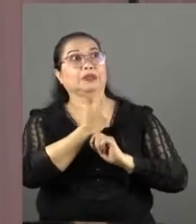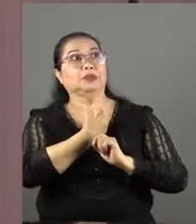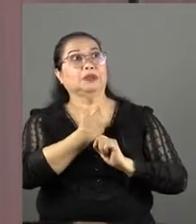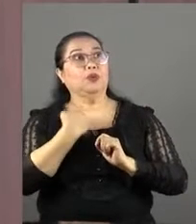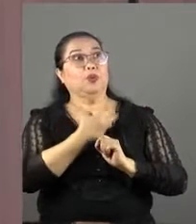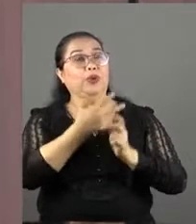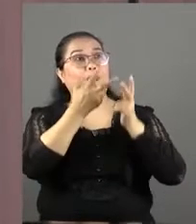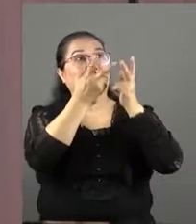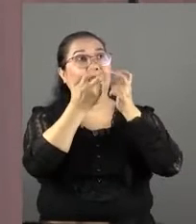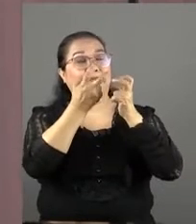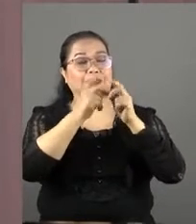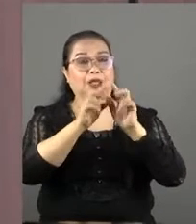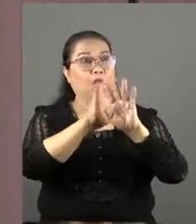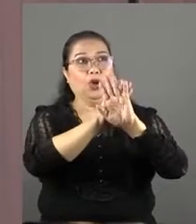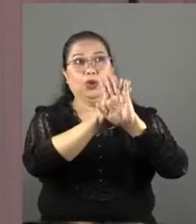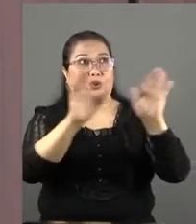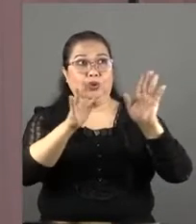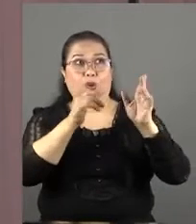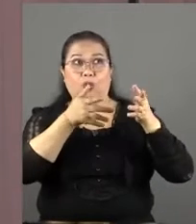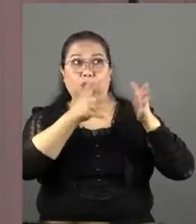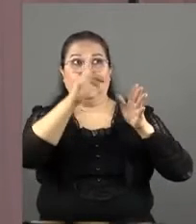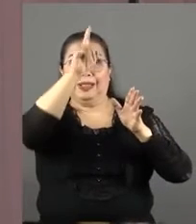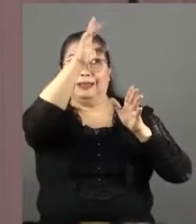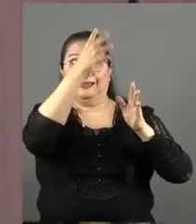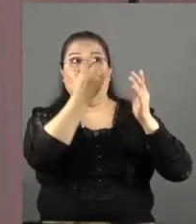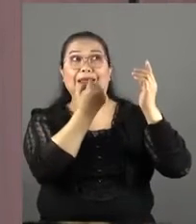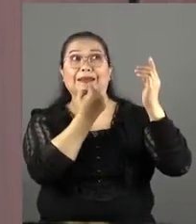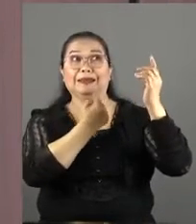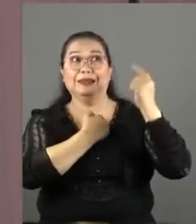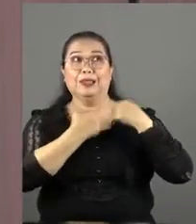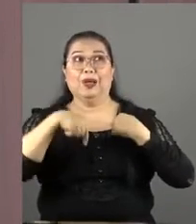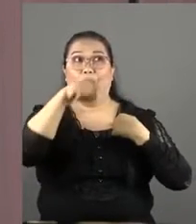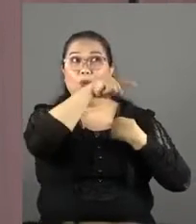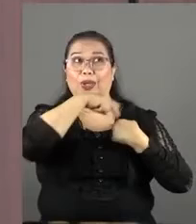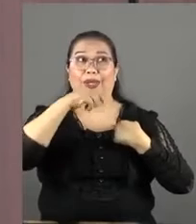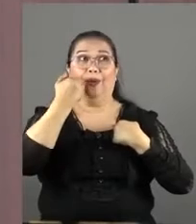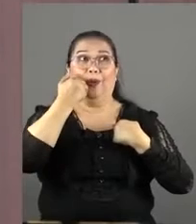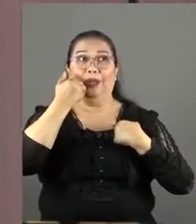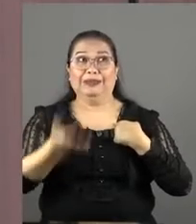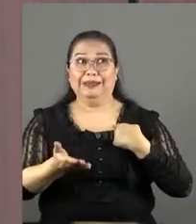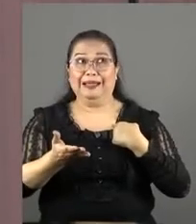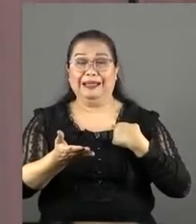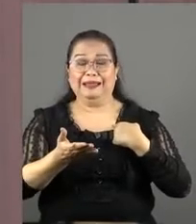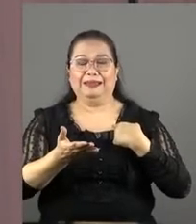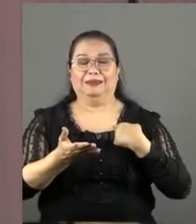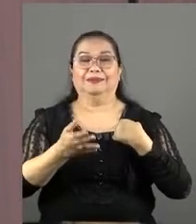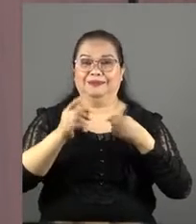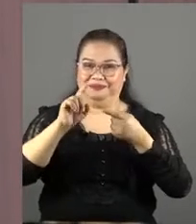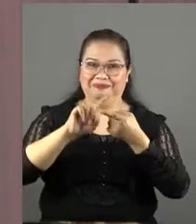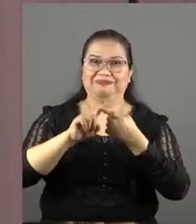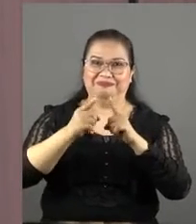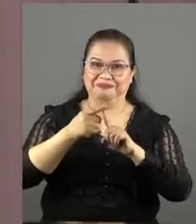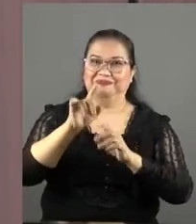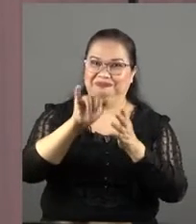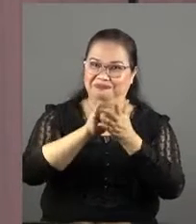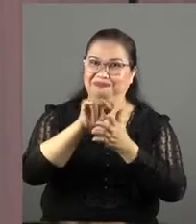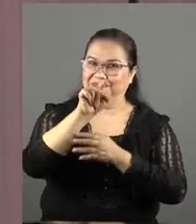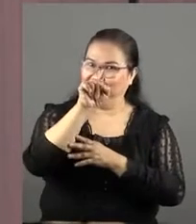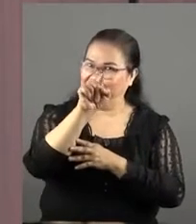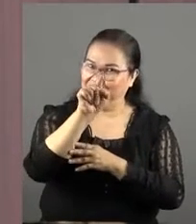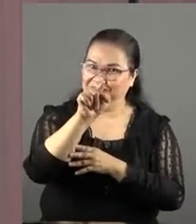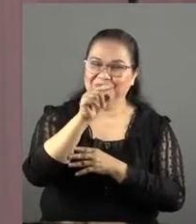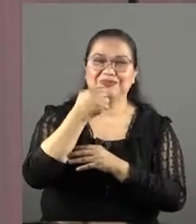will listen. But do not let God speak to us lest we die. Friends, this is who you